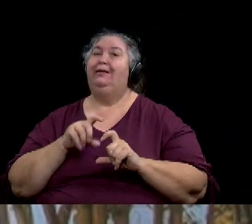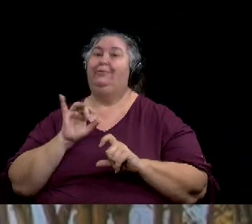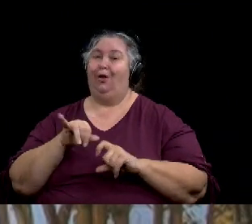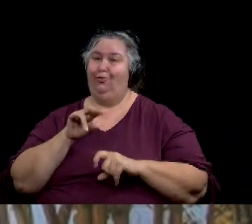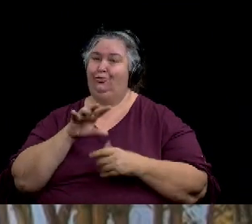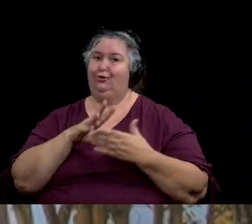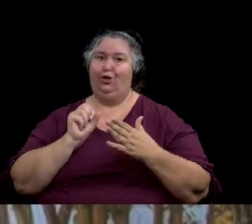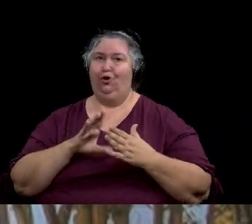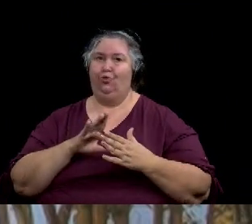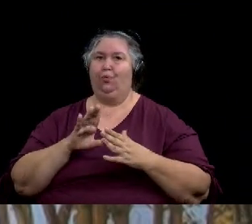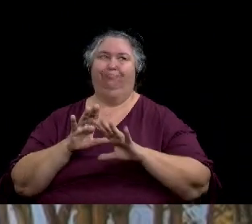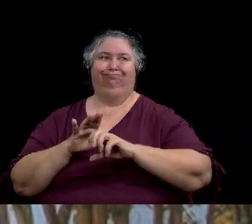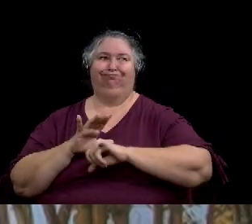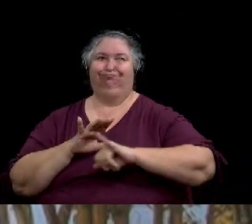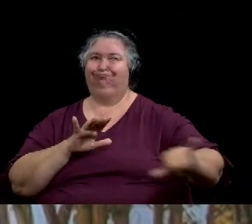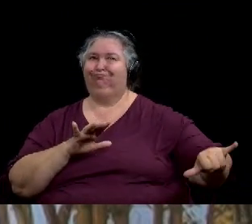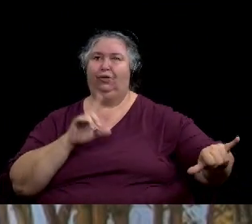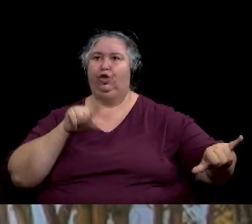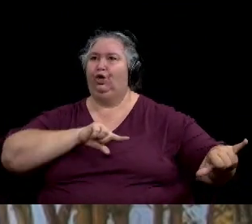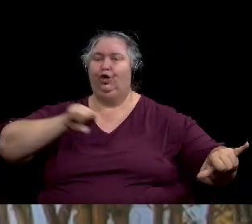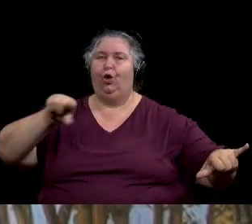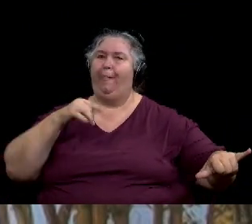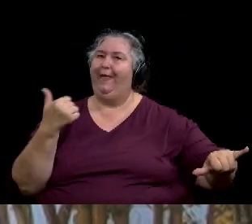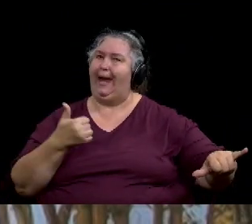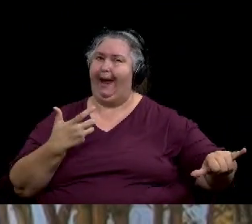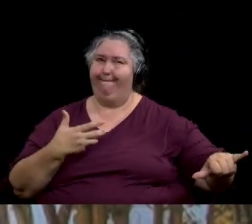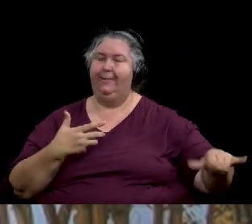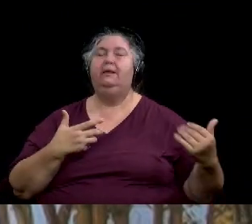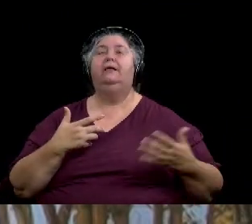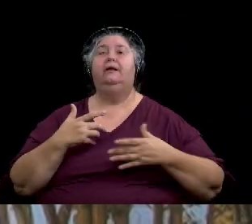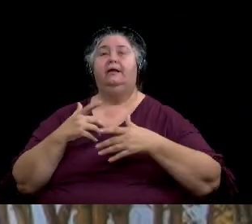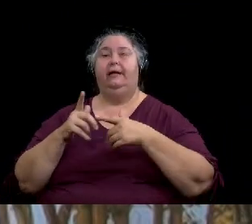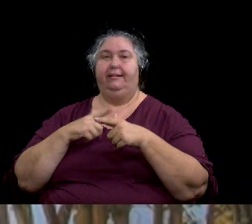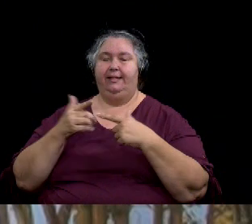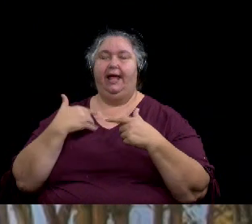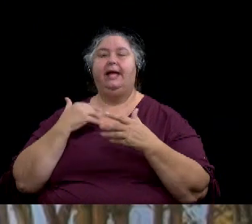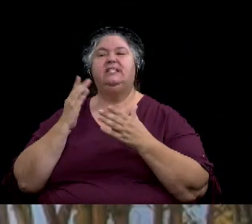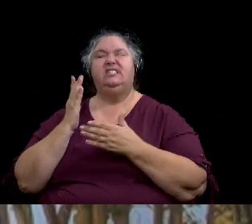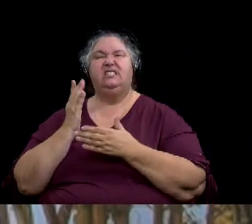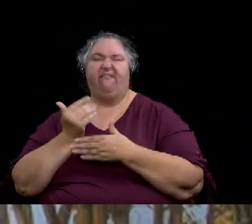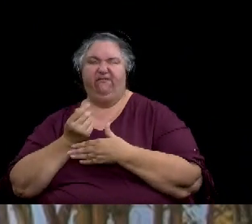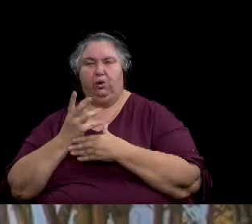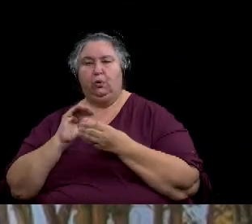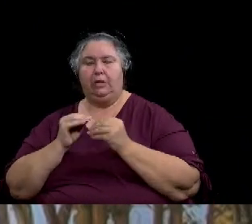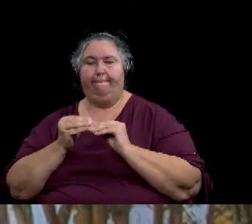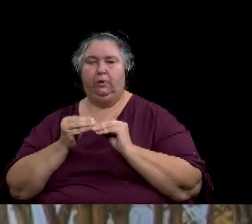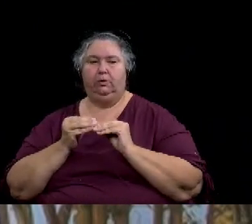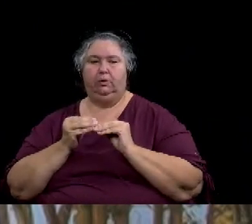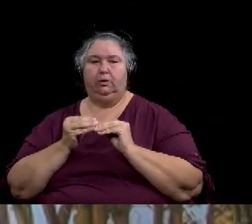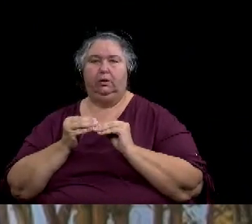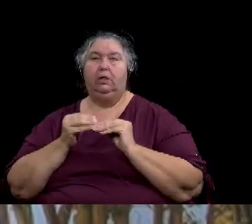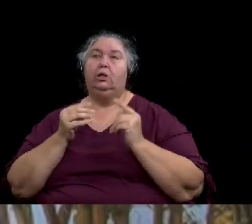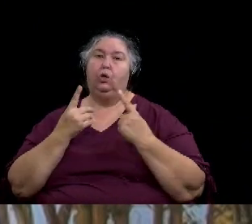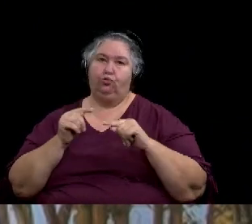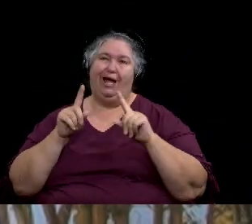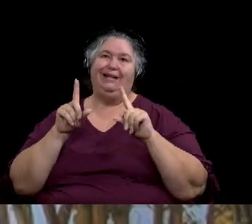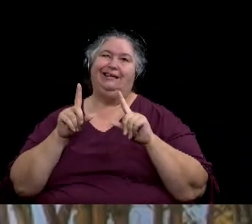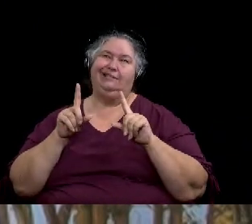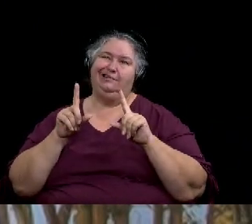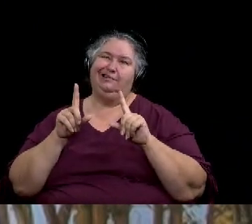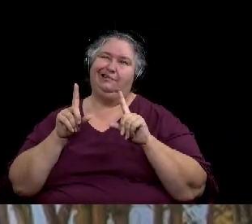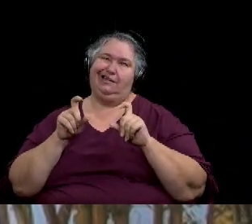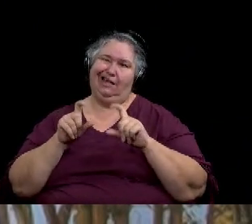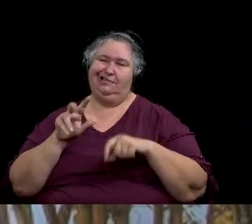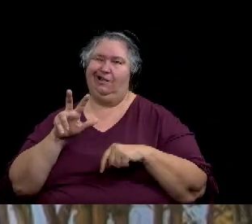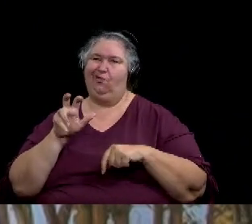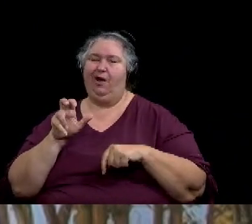were obviously then isolated and not able to attend the game. They also had a small number of students. They were trying to test 300, and they